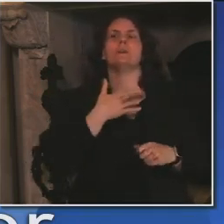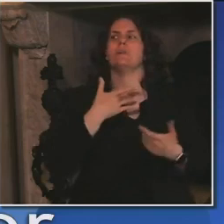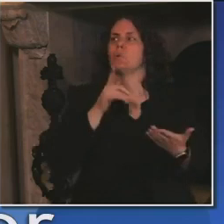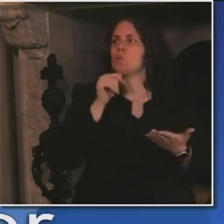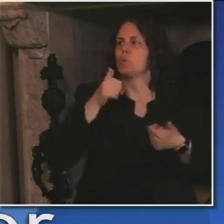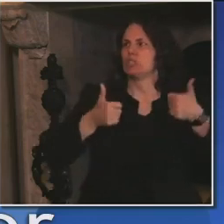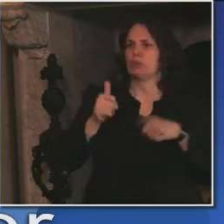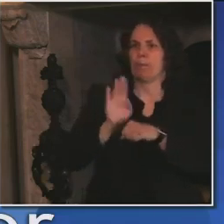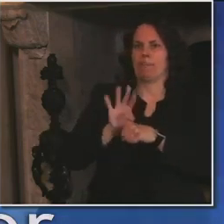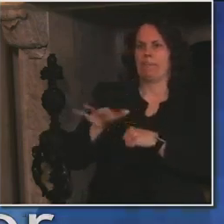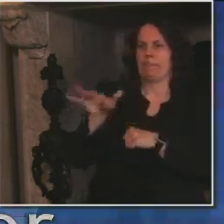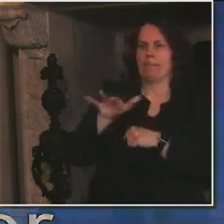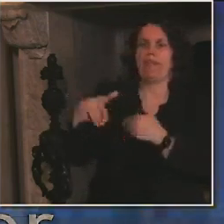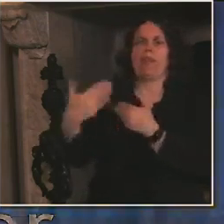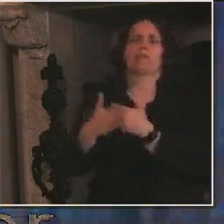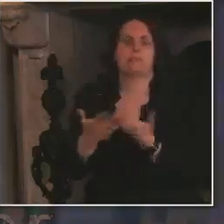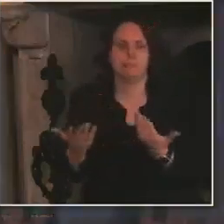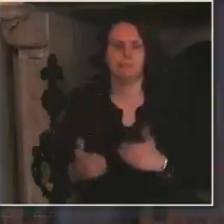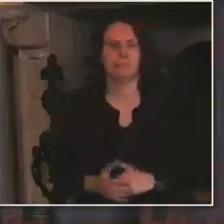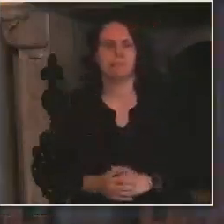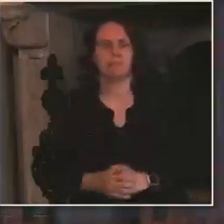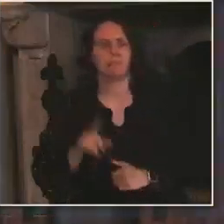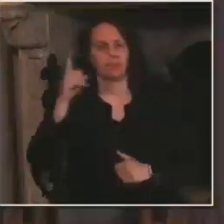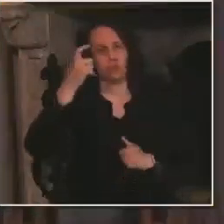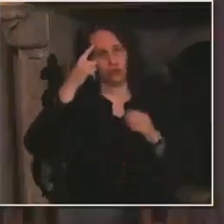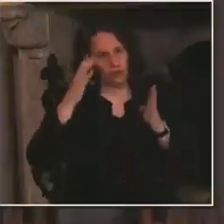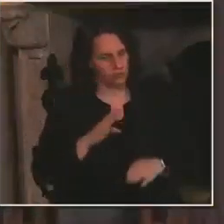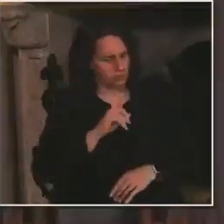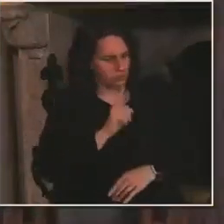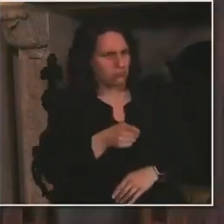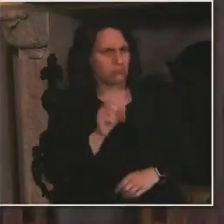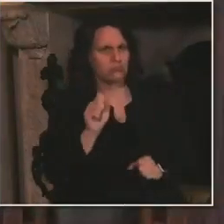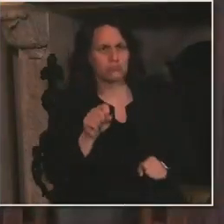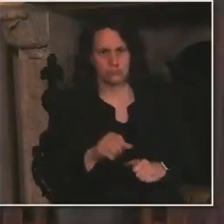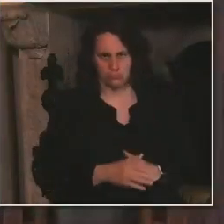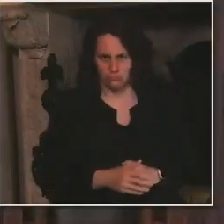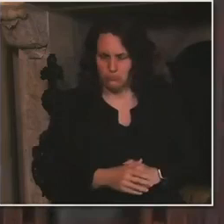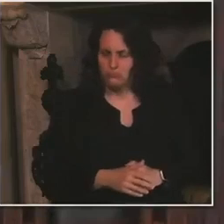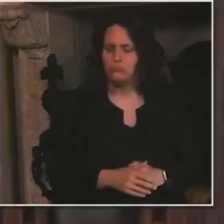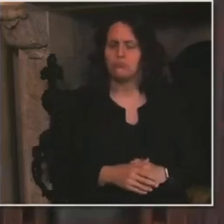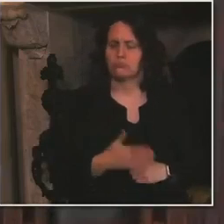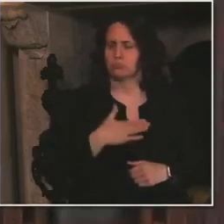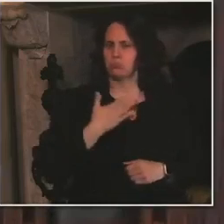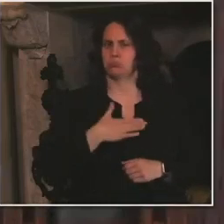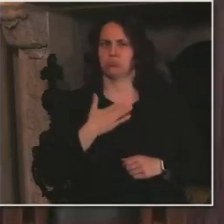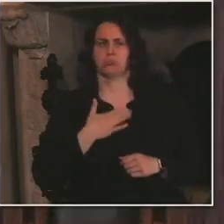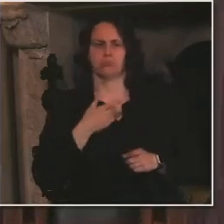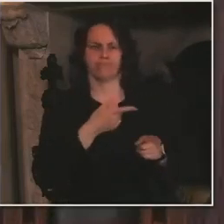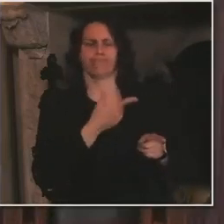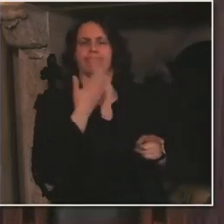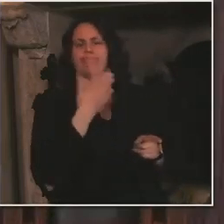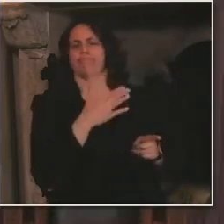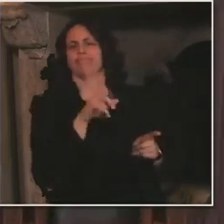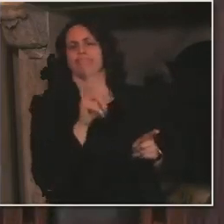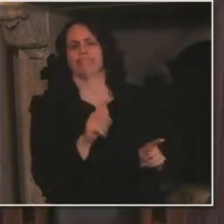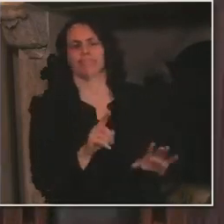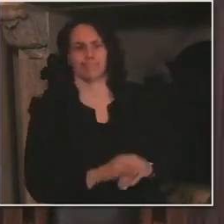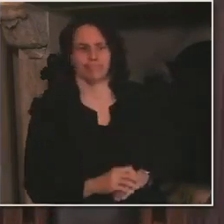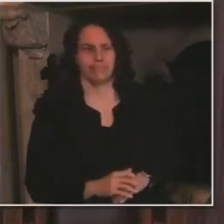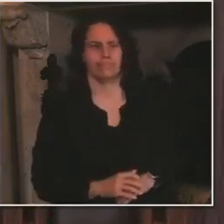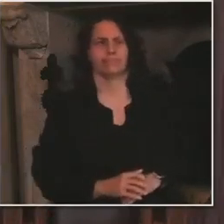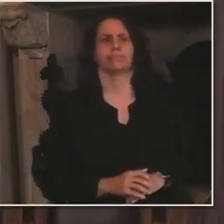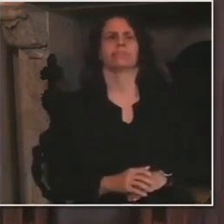see? Yeah, and that's a good question. It's one that we've talked about, frankly, all along, is that as we have expansions, whether they're